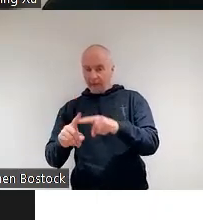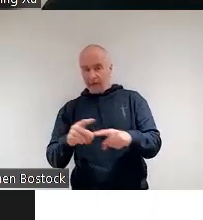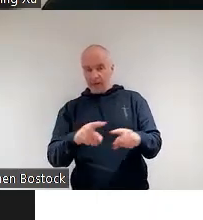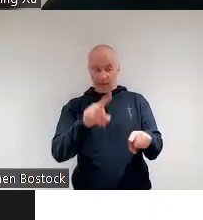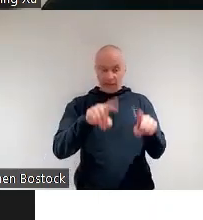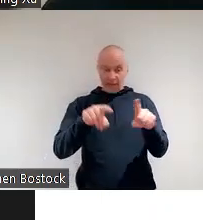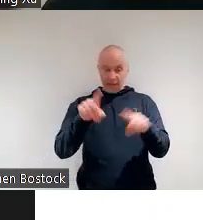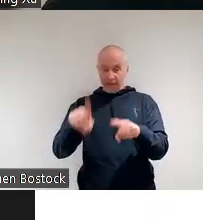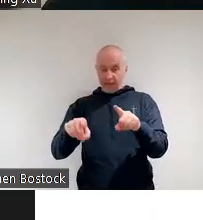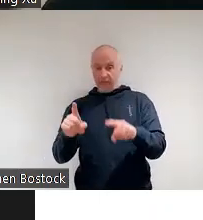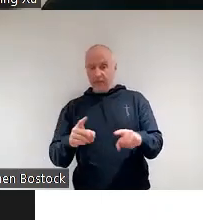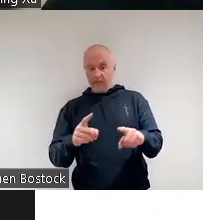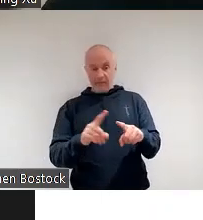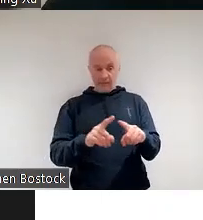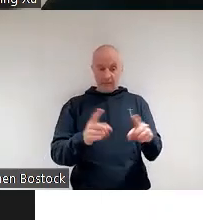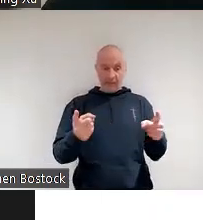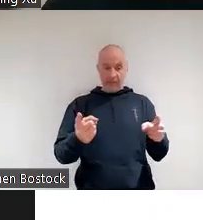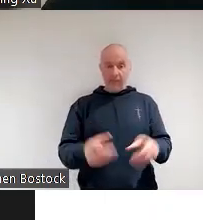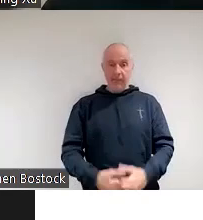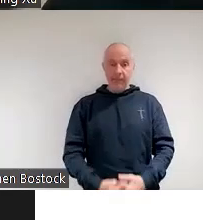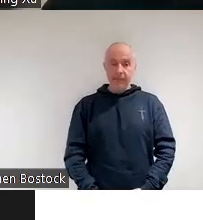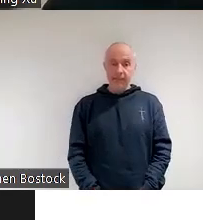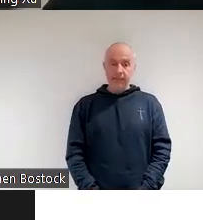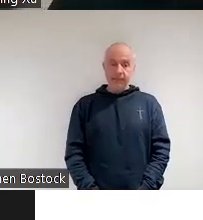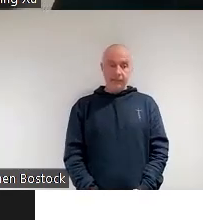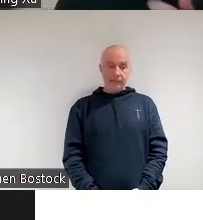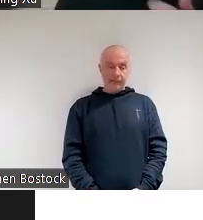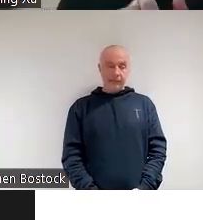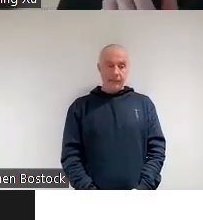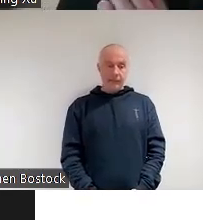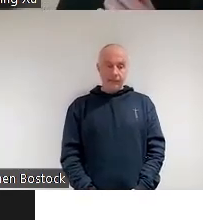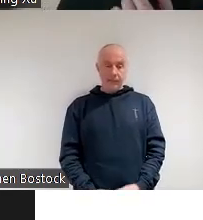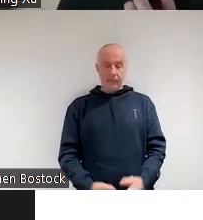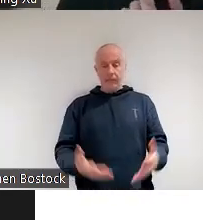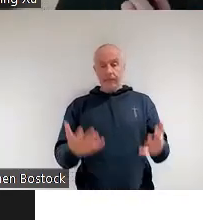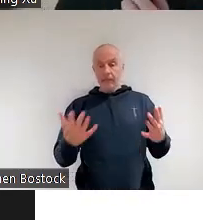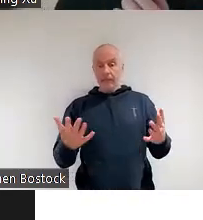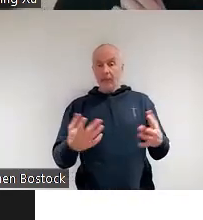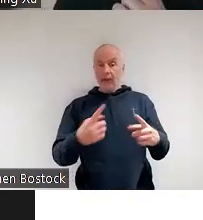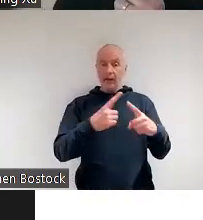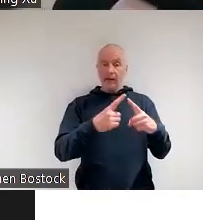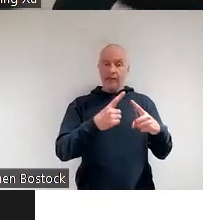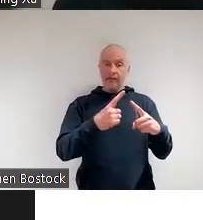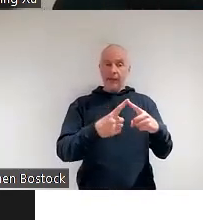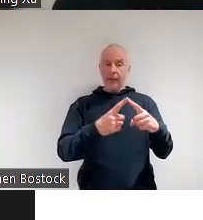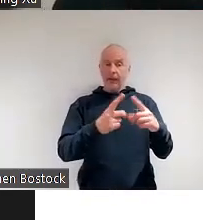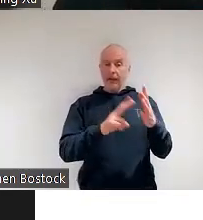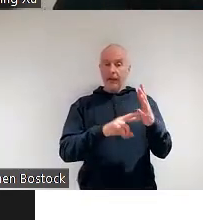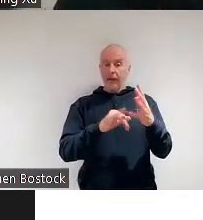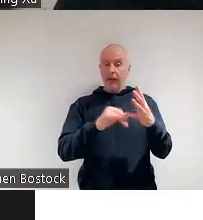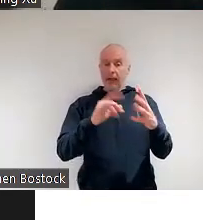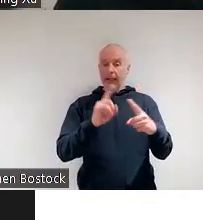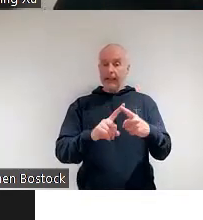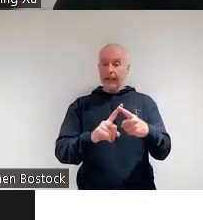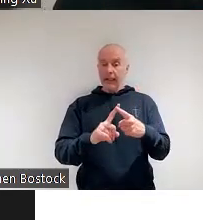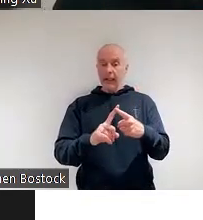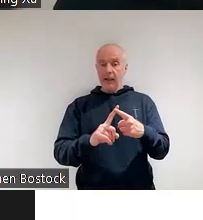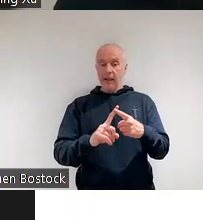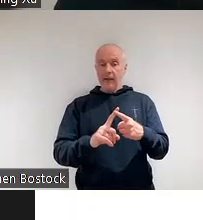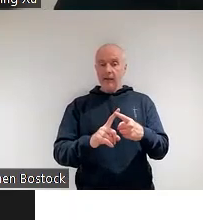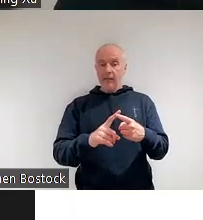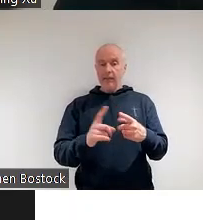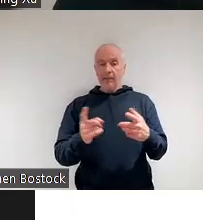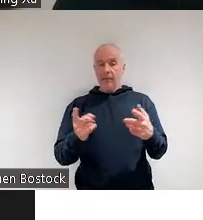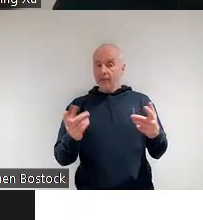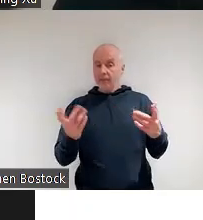quite lots of differences here already. Then we're talking a little bit about the EV charger applications. So